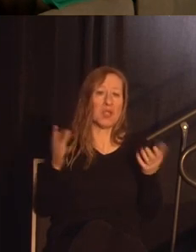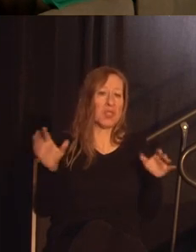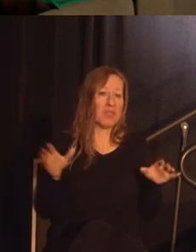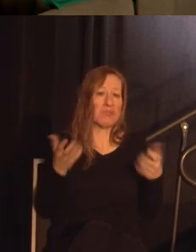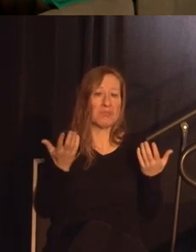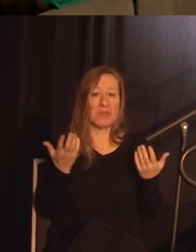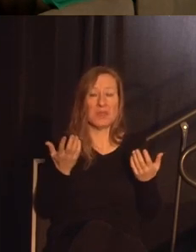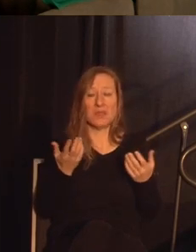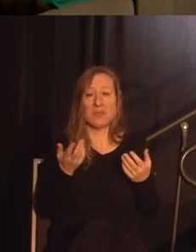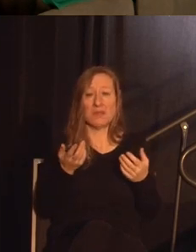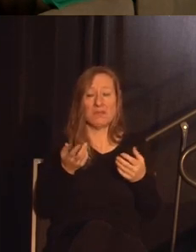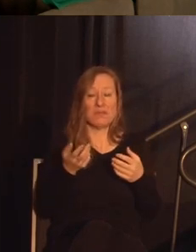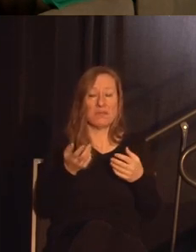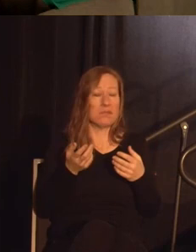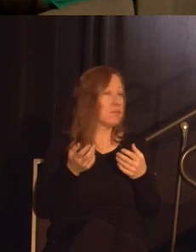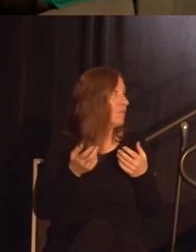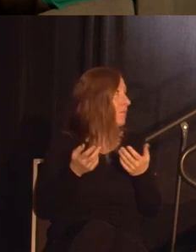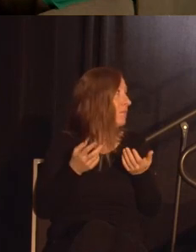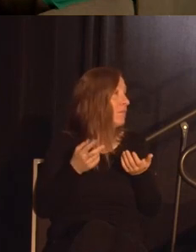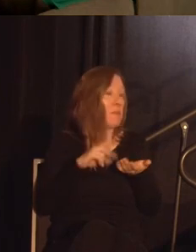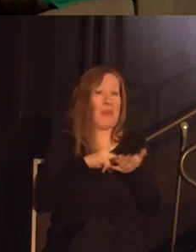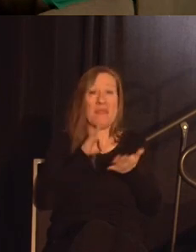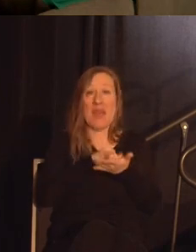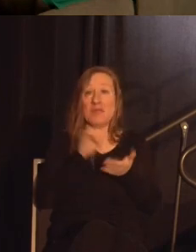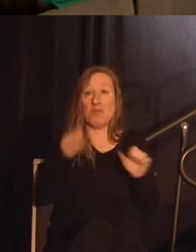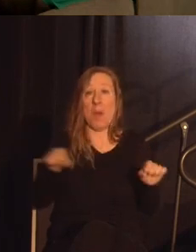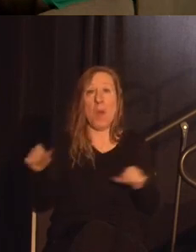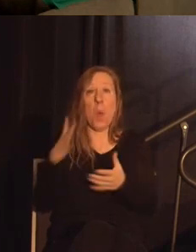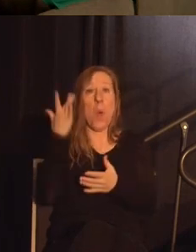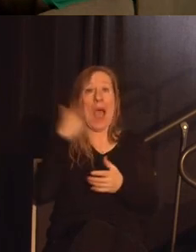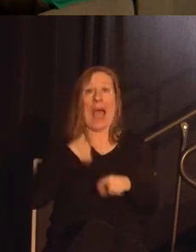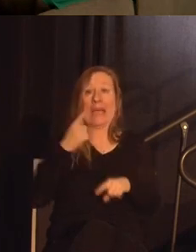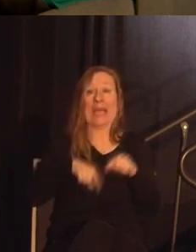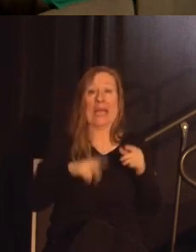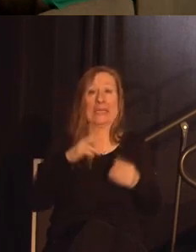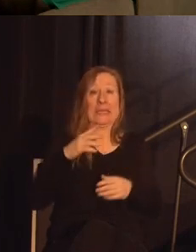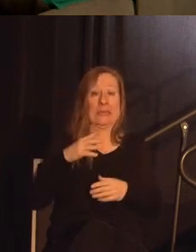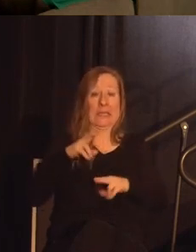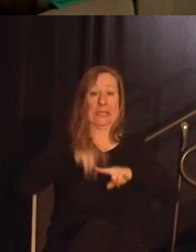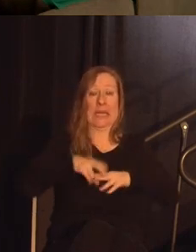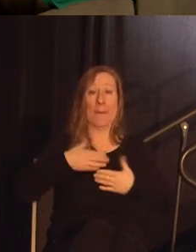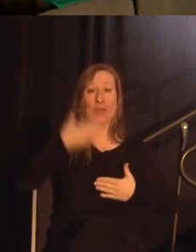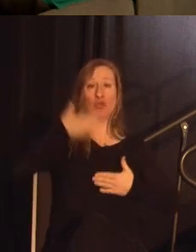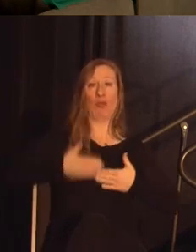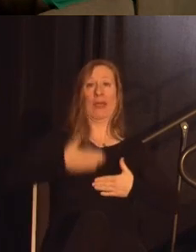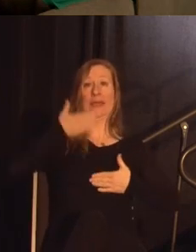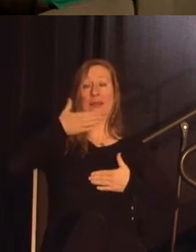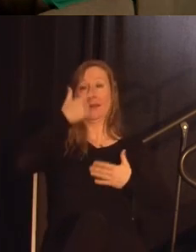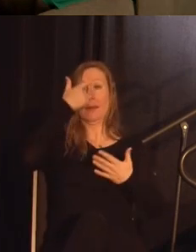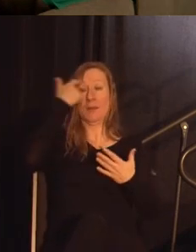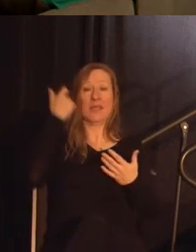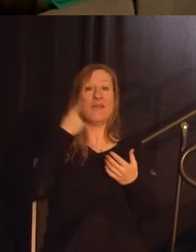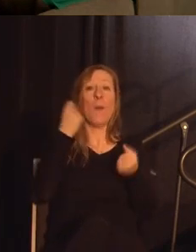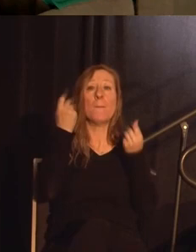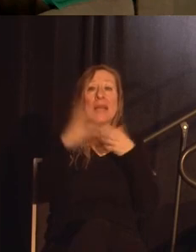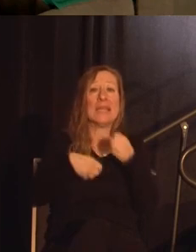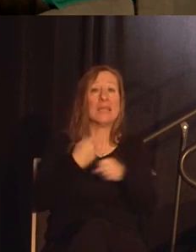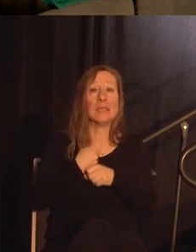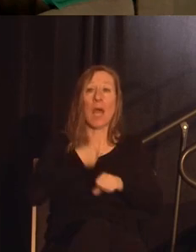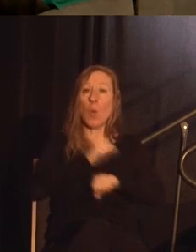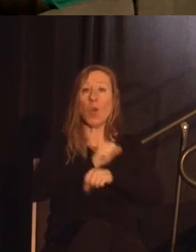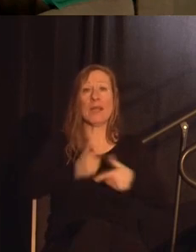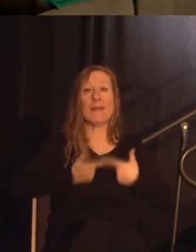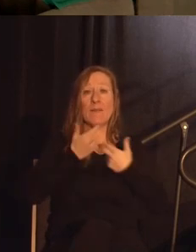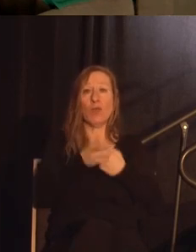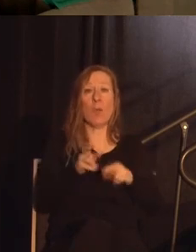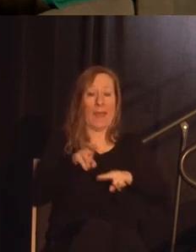of like horrible, I mean, this is probably why I can't sit up straight to this day. So for years and years, I just worked in the living